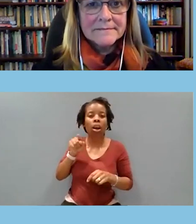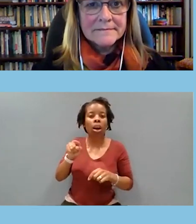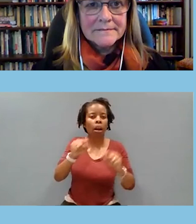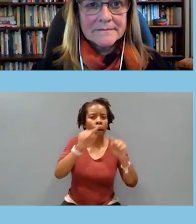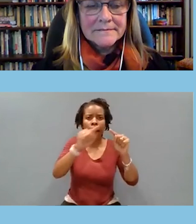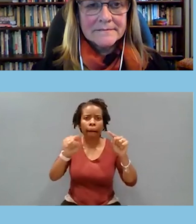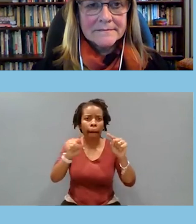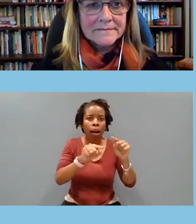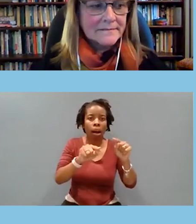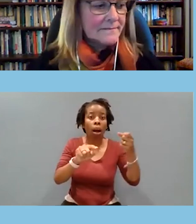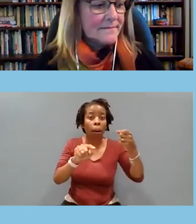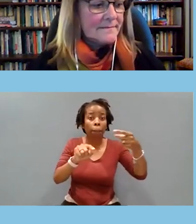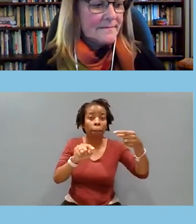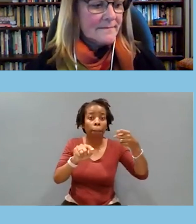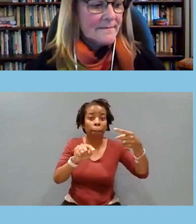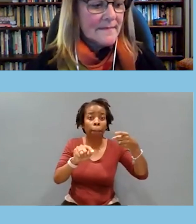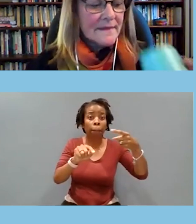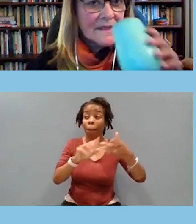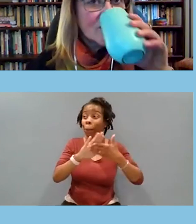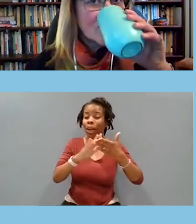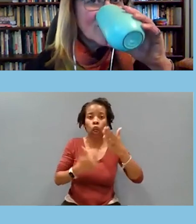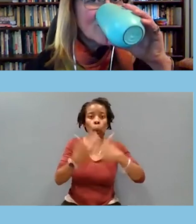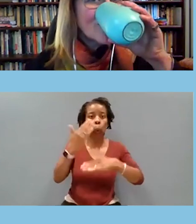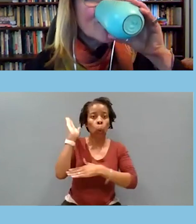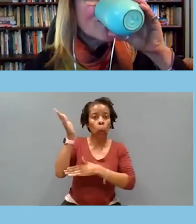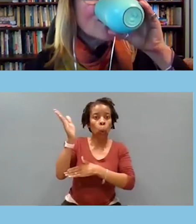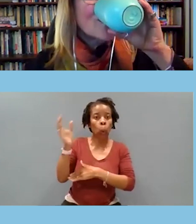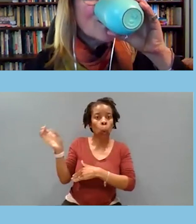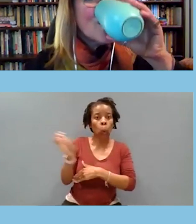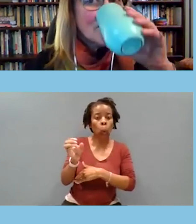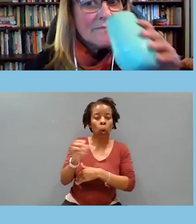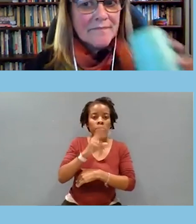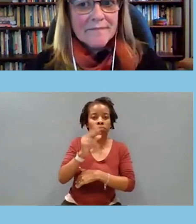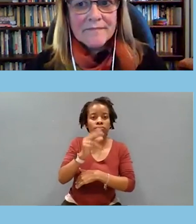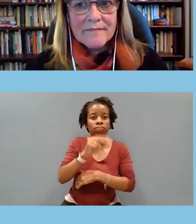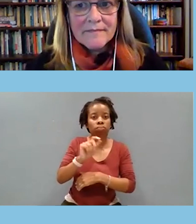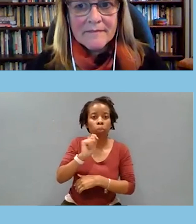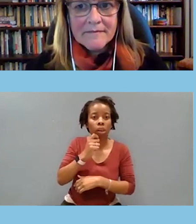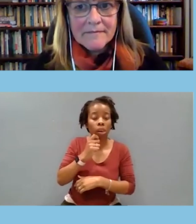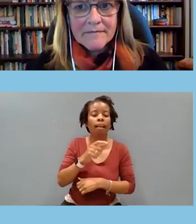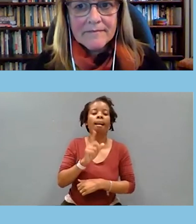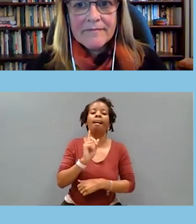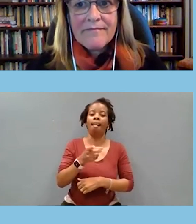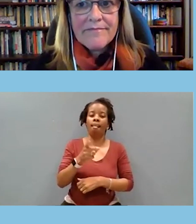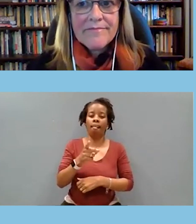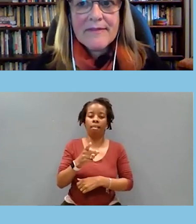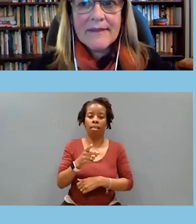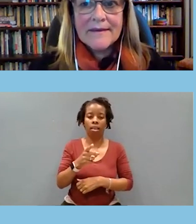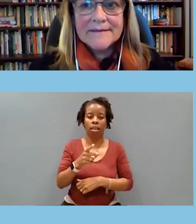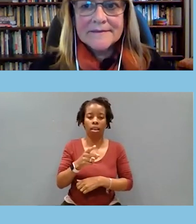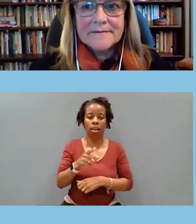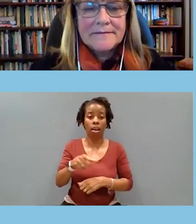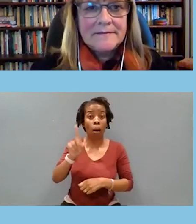think, well, that's quite straightforward, right? But a captioner can move to a